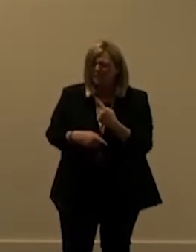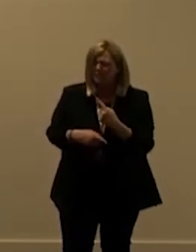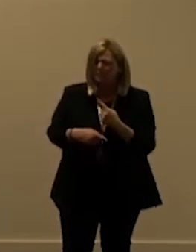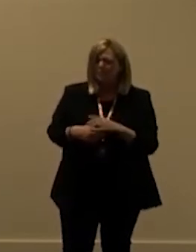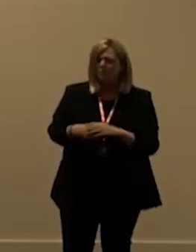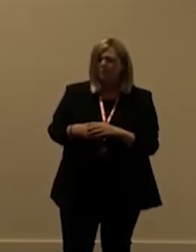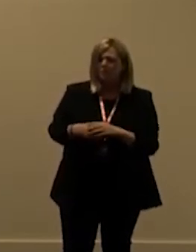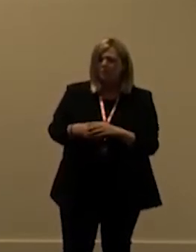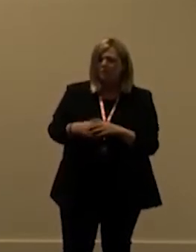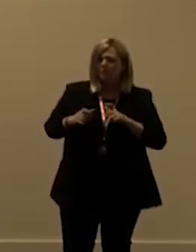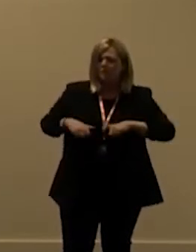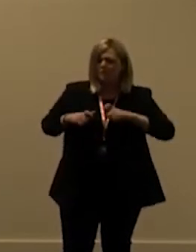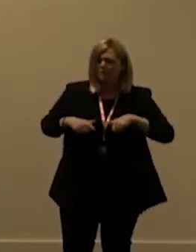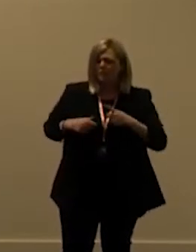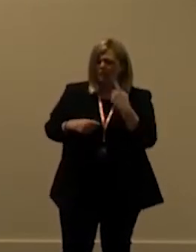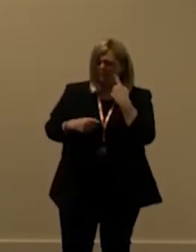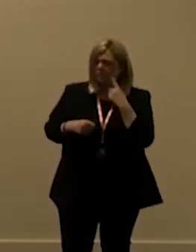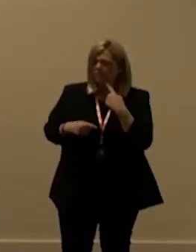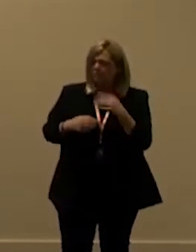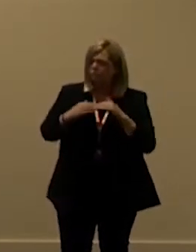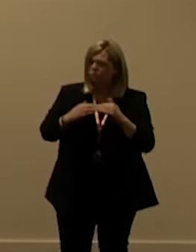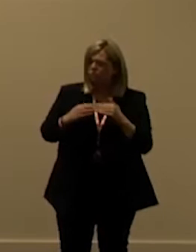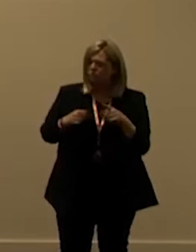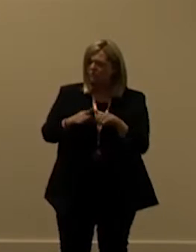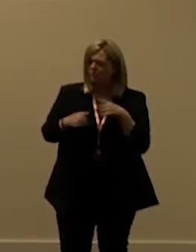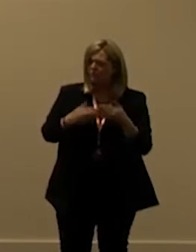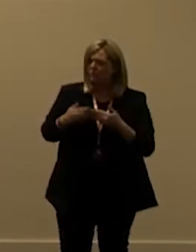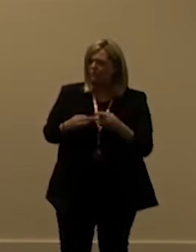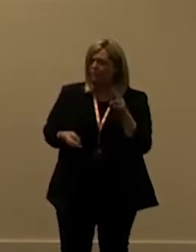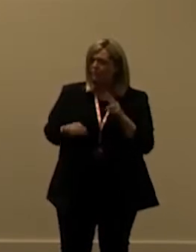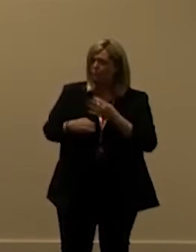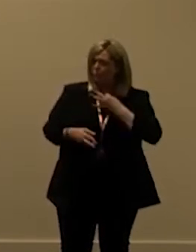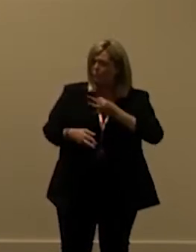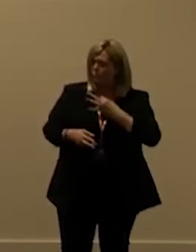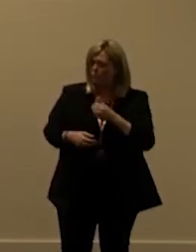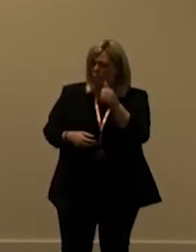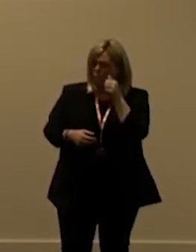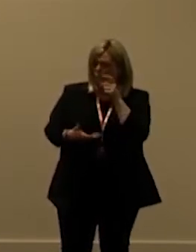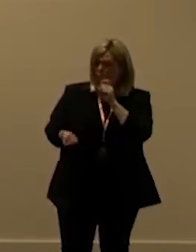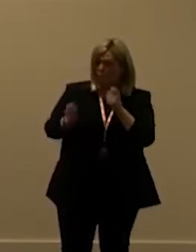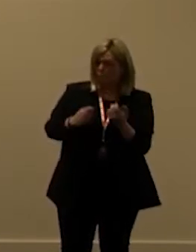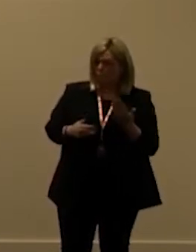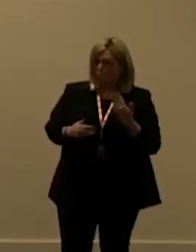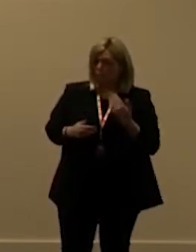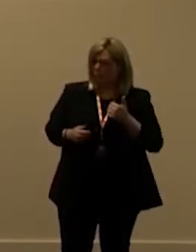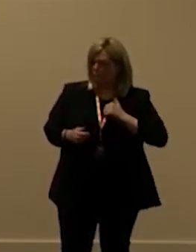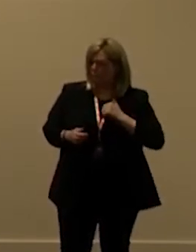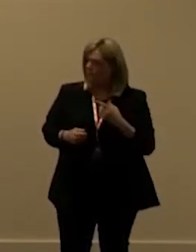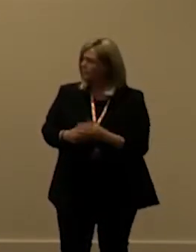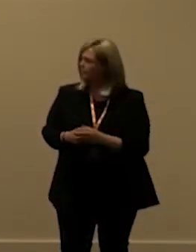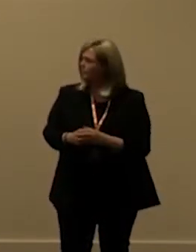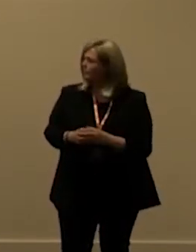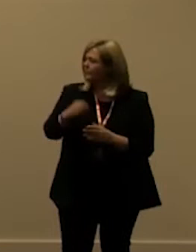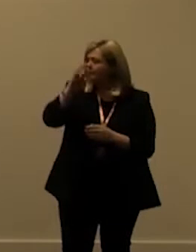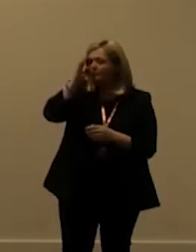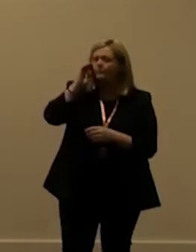that rapidly and easily in a consistent fashion. Minimization of risk, we know exactly what's going to change. It's not clicking the UI and hitting